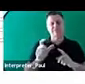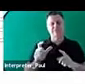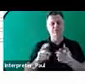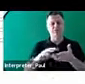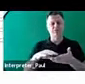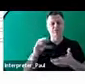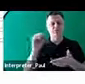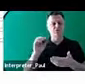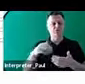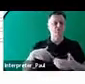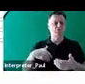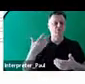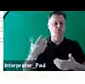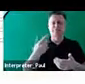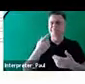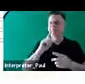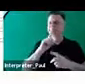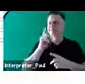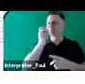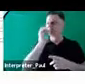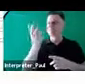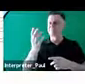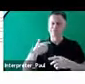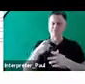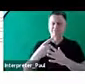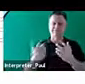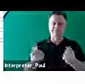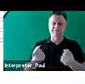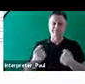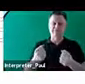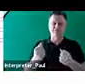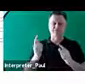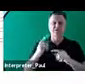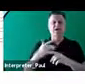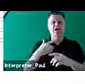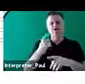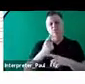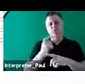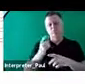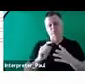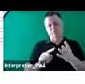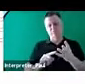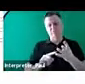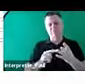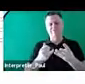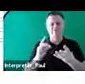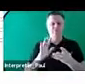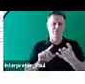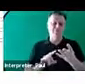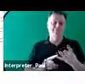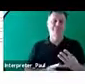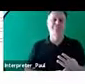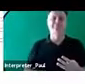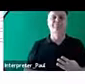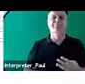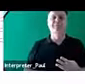students don't want to disclose their disability to an employer. Now, we're going to come on to that, but that's a really important statistic, not least